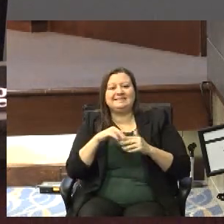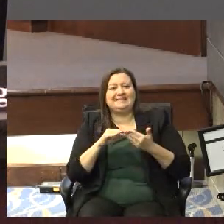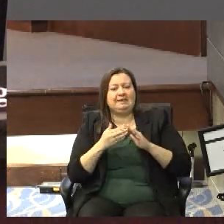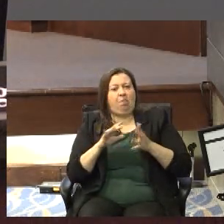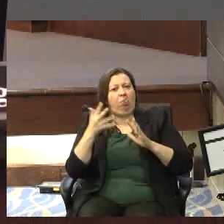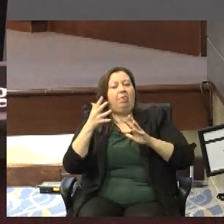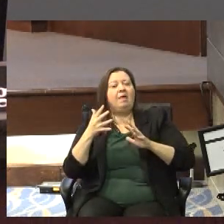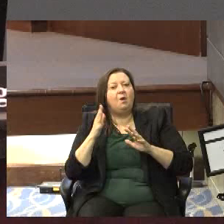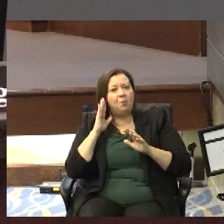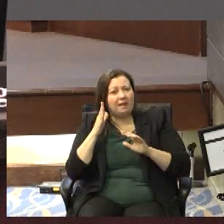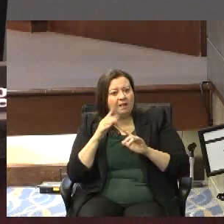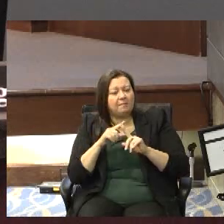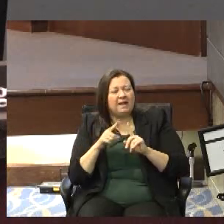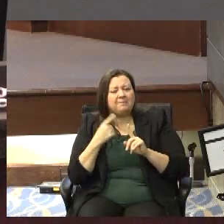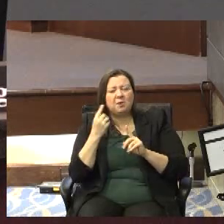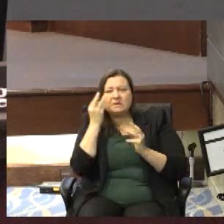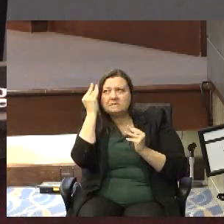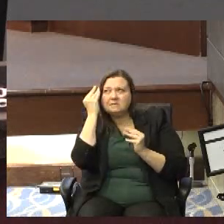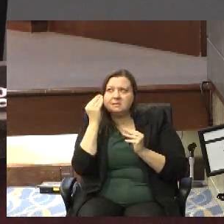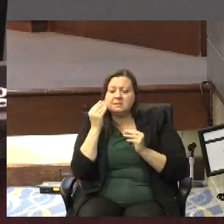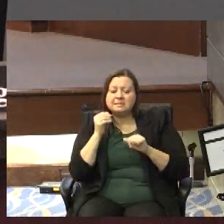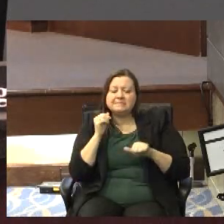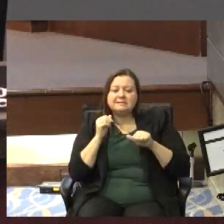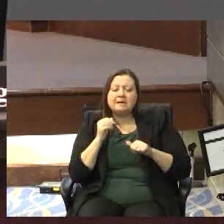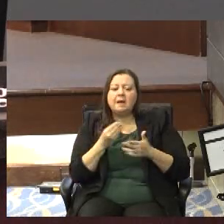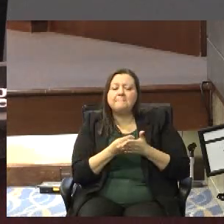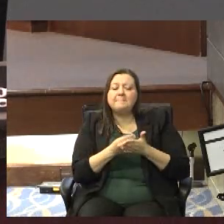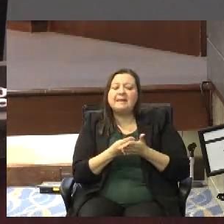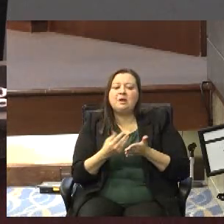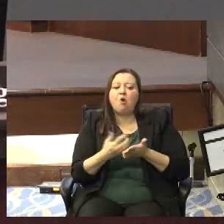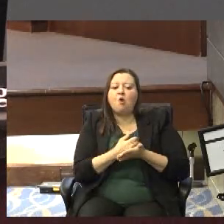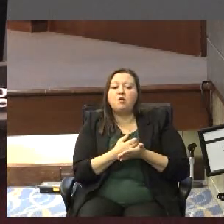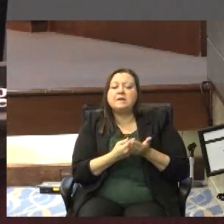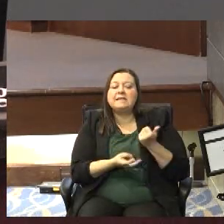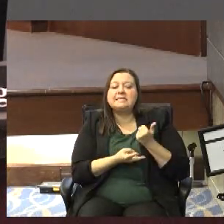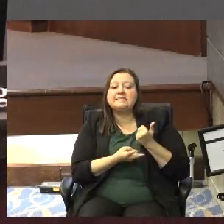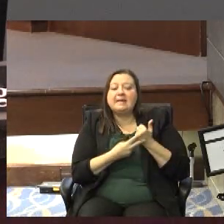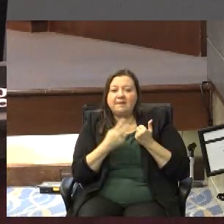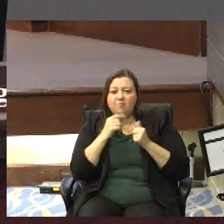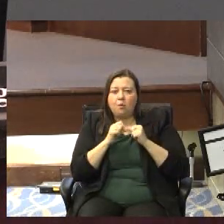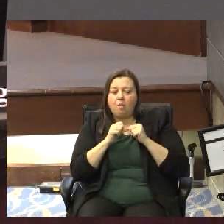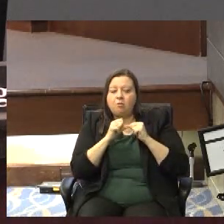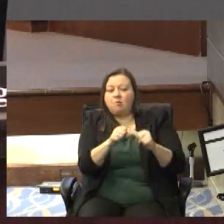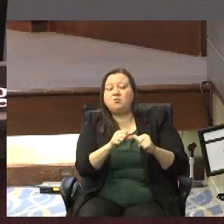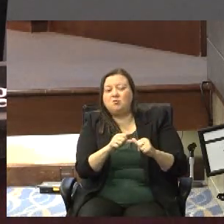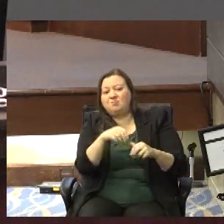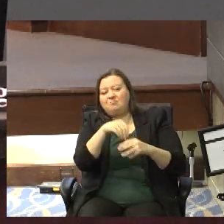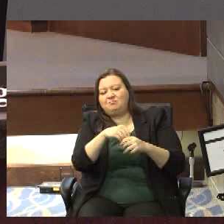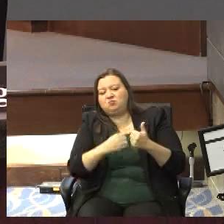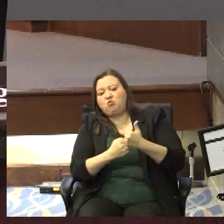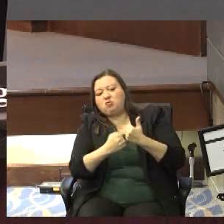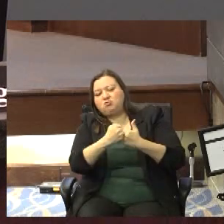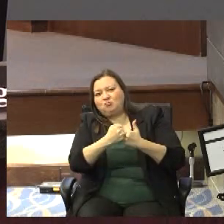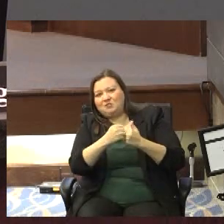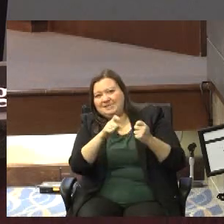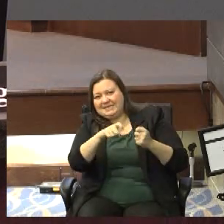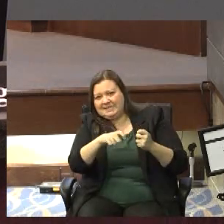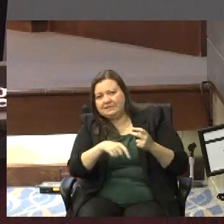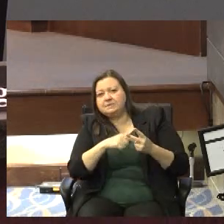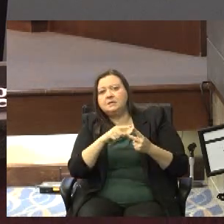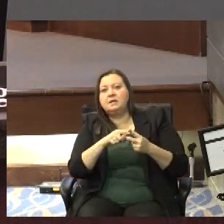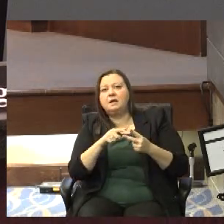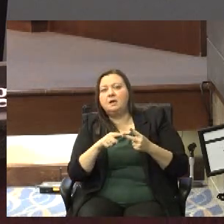tension of, you know, what can we generate for long-term infrastructure needs versus what are we giving up to